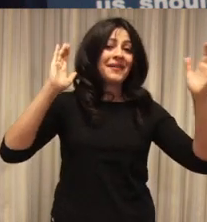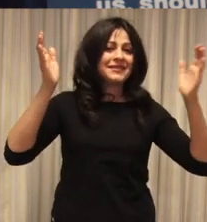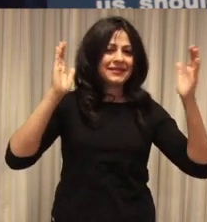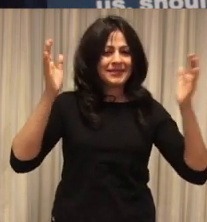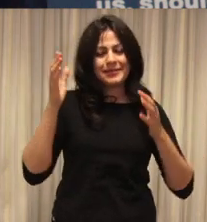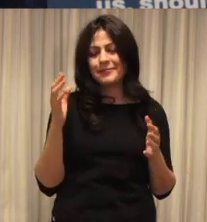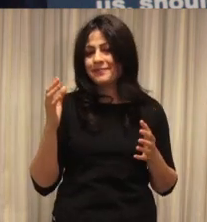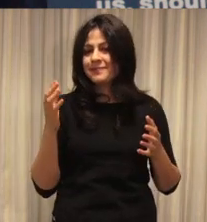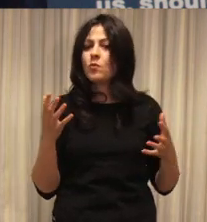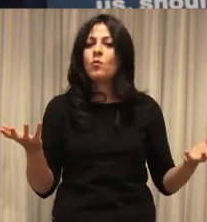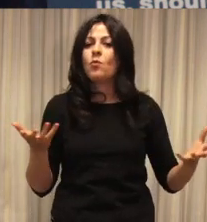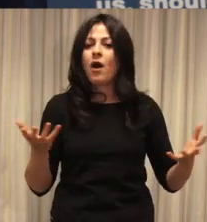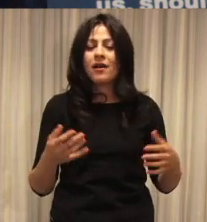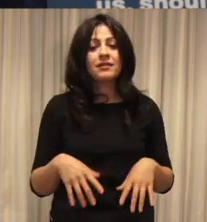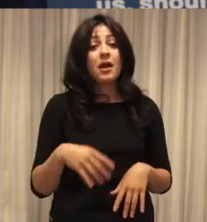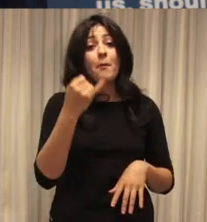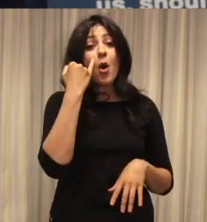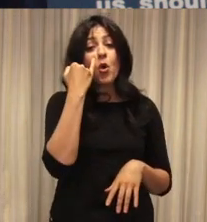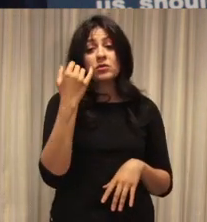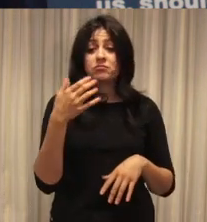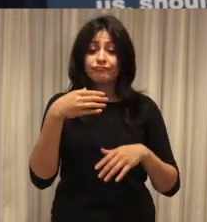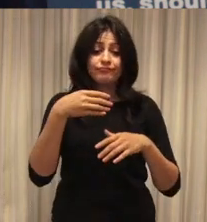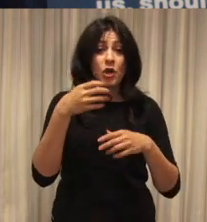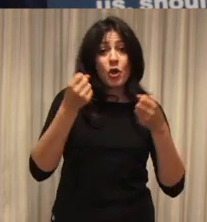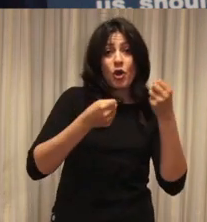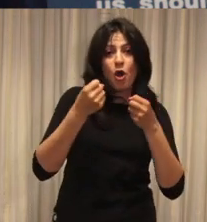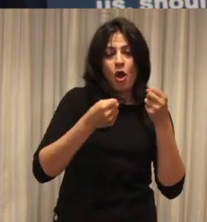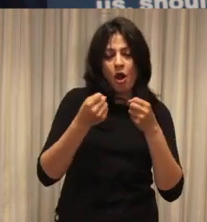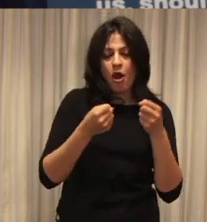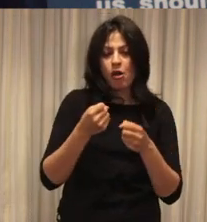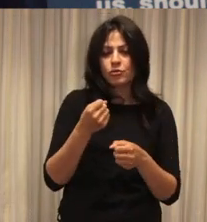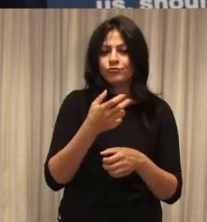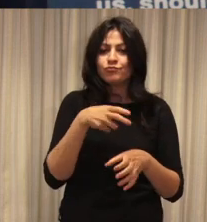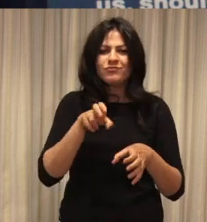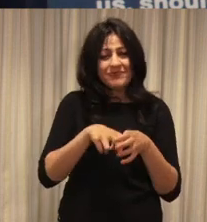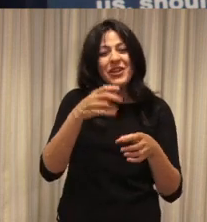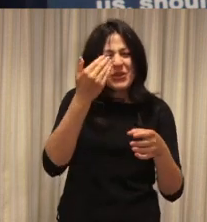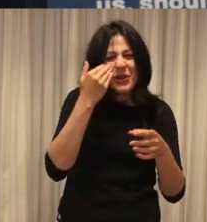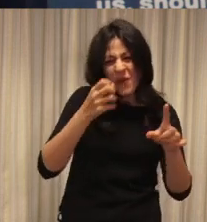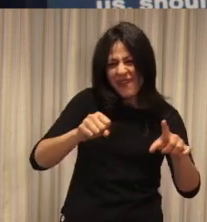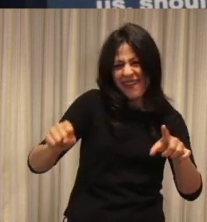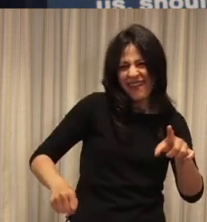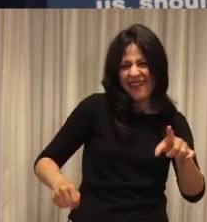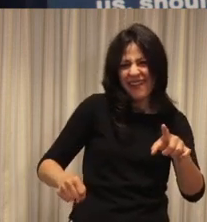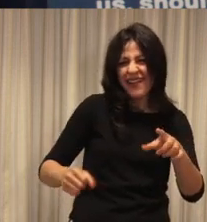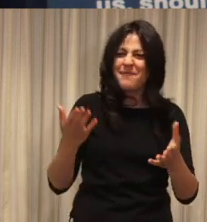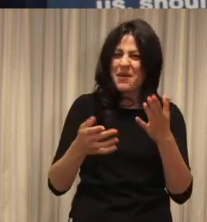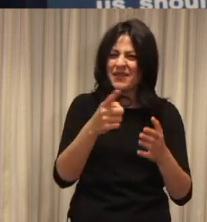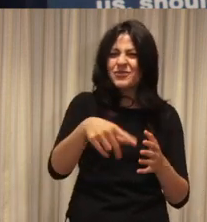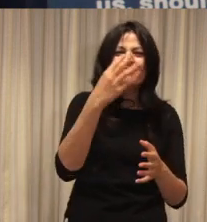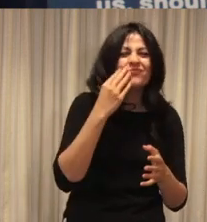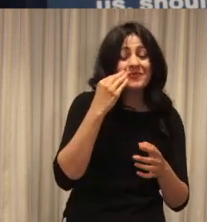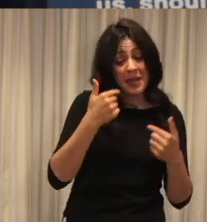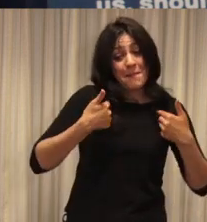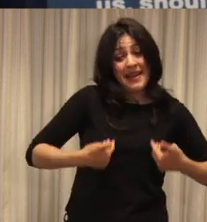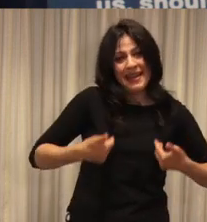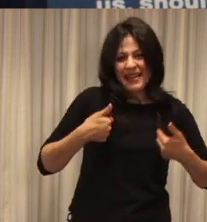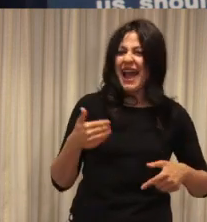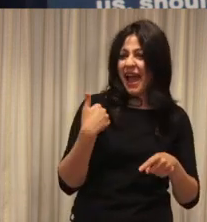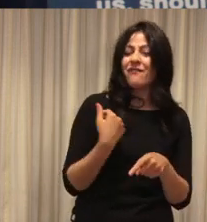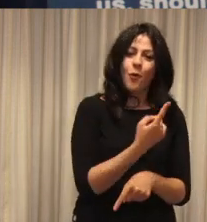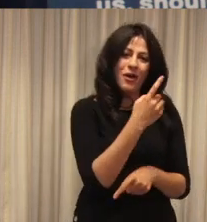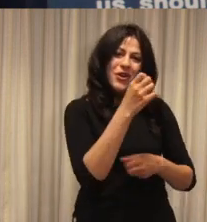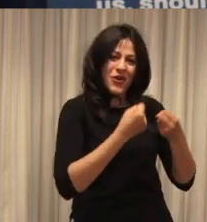this is, you get in your car, and for those of you that still drive a stick shift car, like I do, at least with one of our